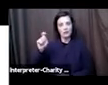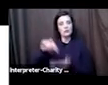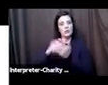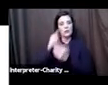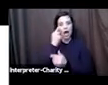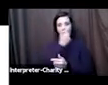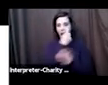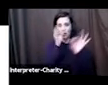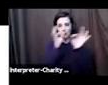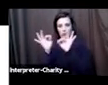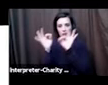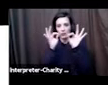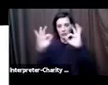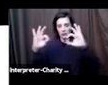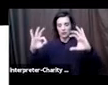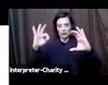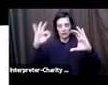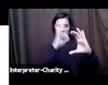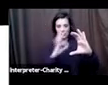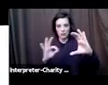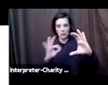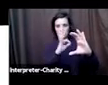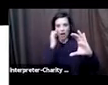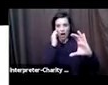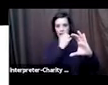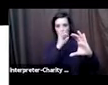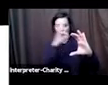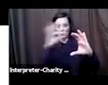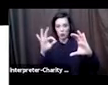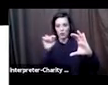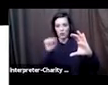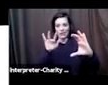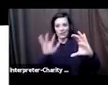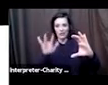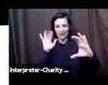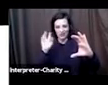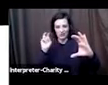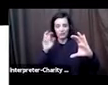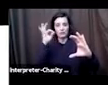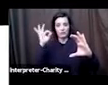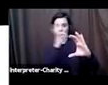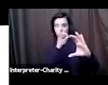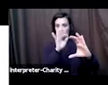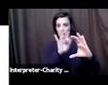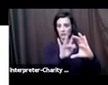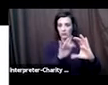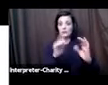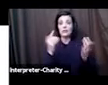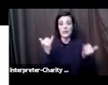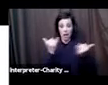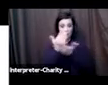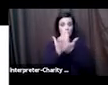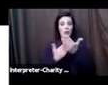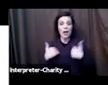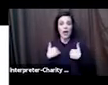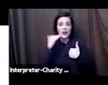can navigate and use their device using only movement of their eyes. Some devices are now available with head tracking. So